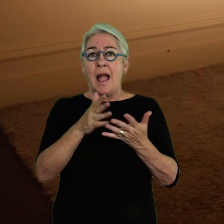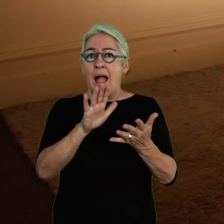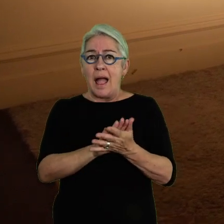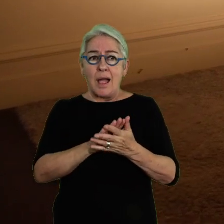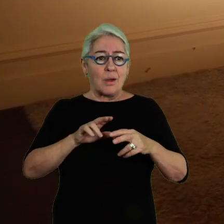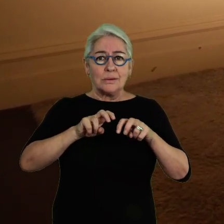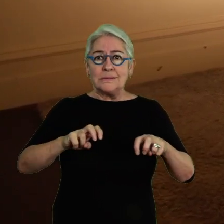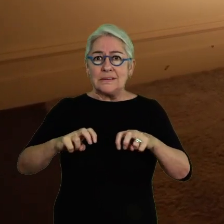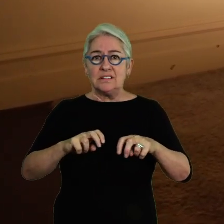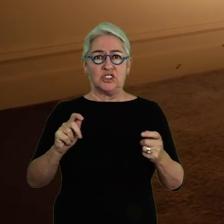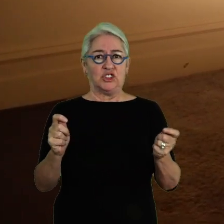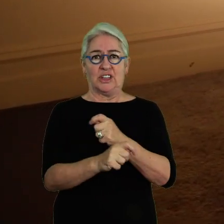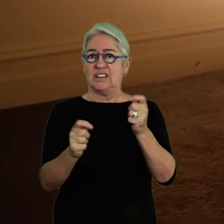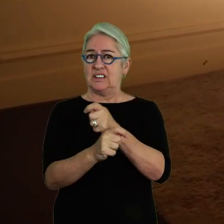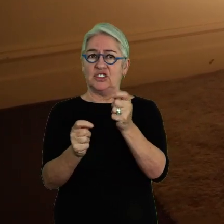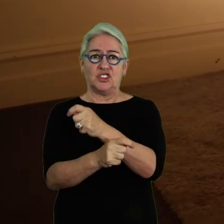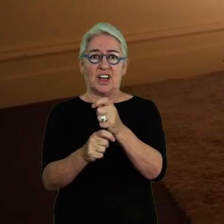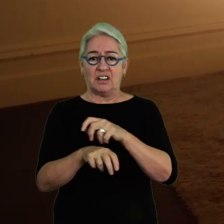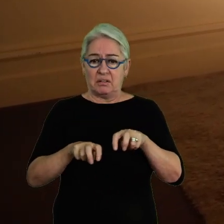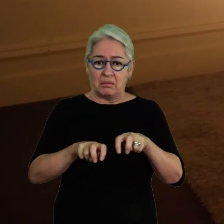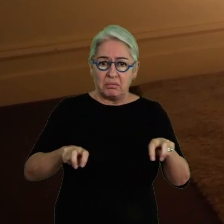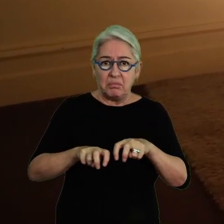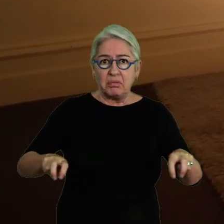Seats are arranged differently for different shows.